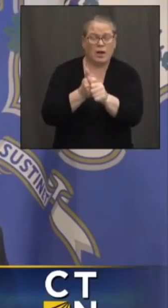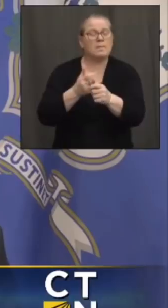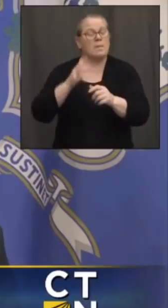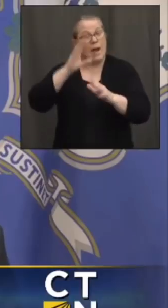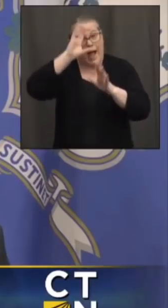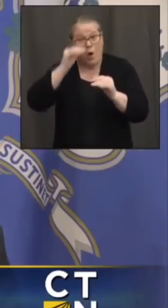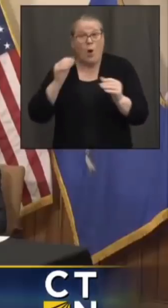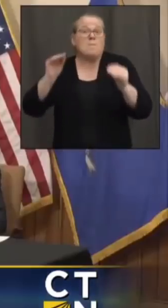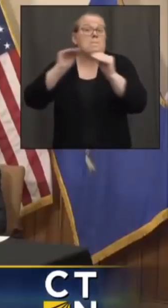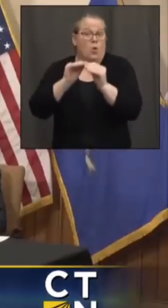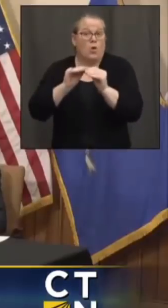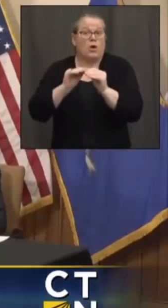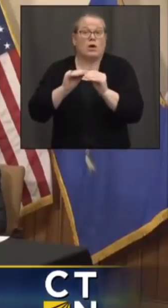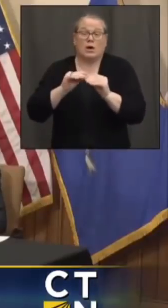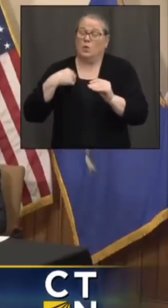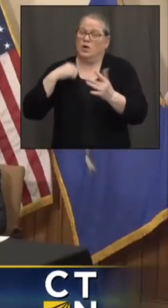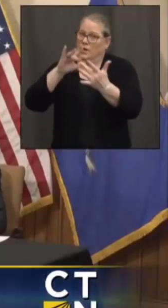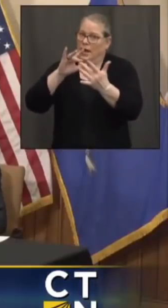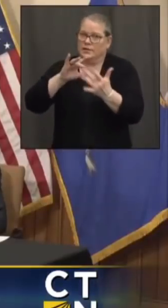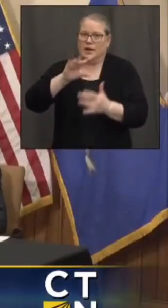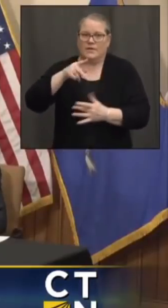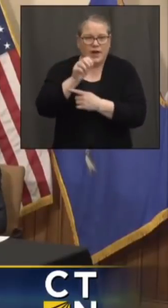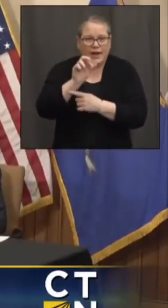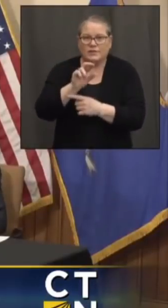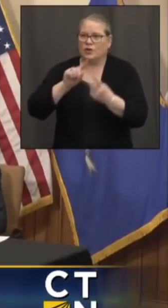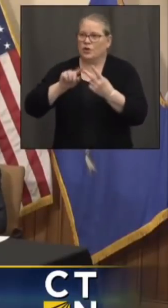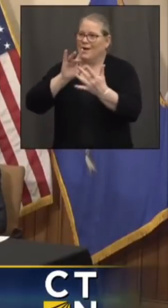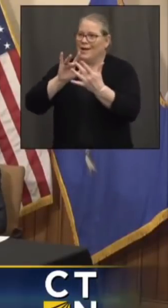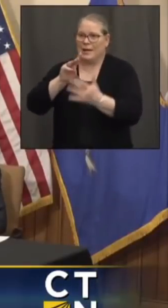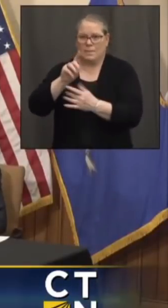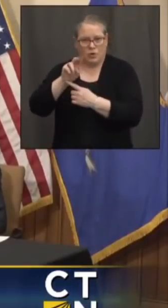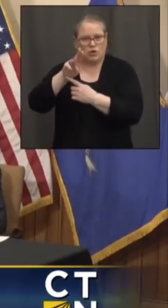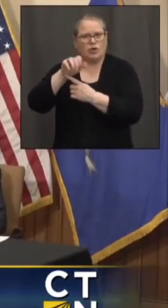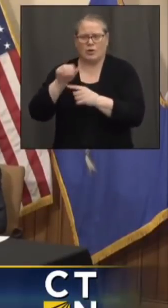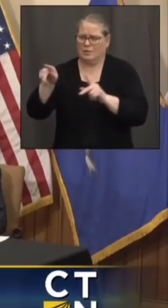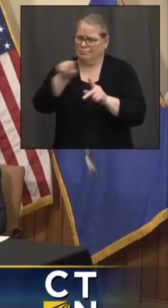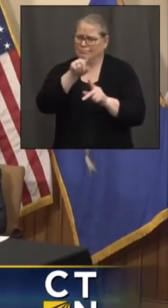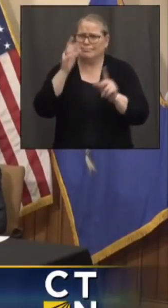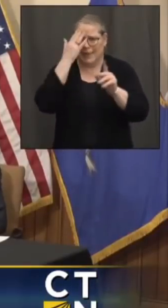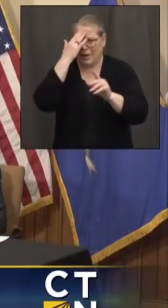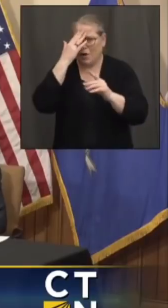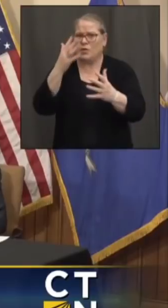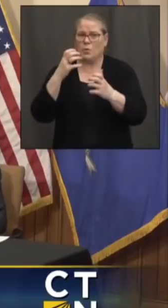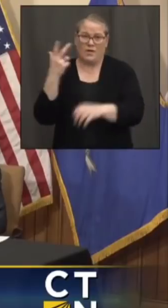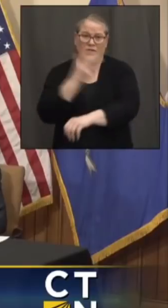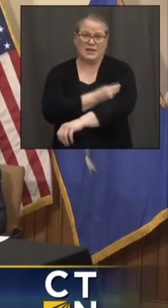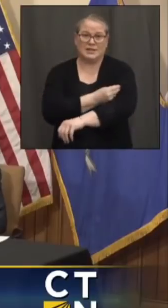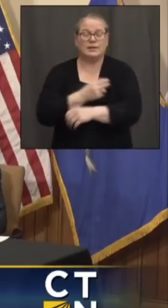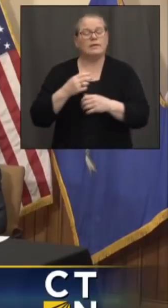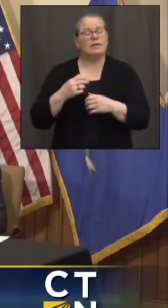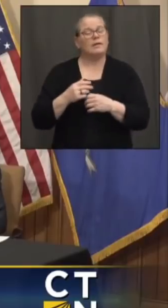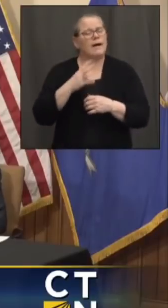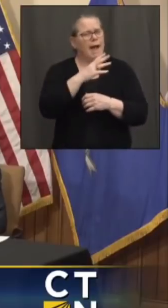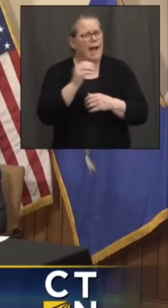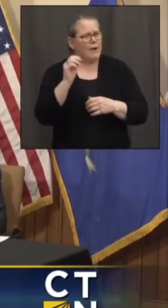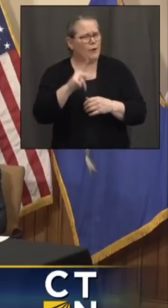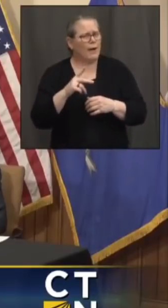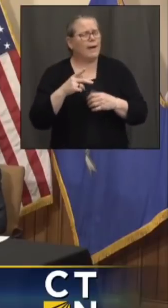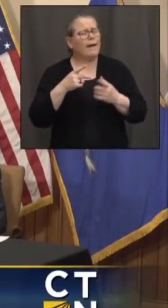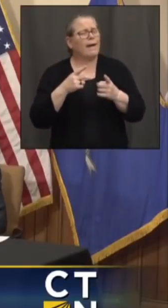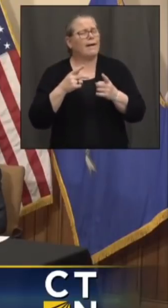vaccines. Okay, and lastly, I know you've been asked several times over the last couple of months when you'll get your vaccine. It sounds like your number's been called